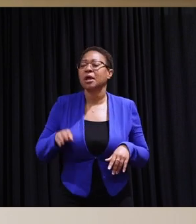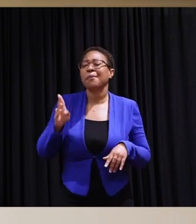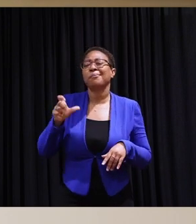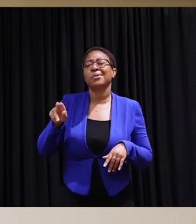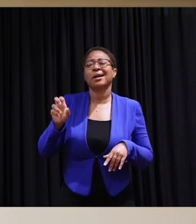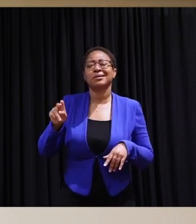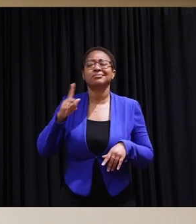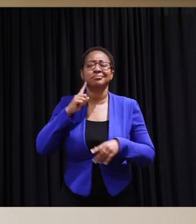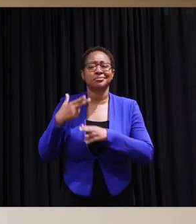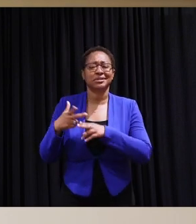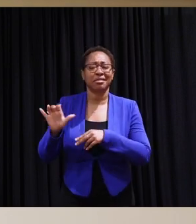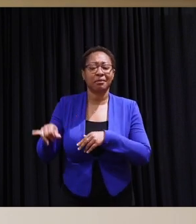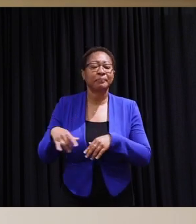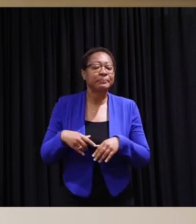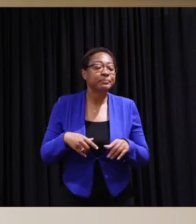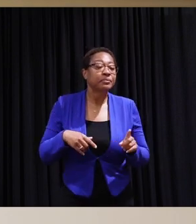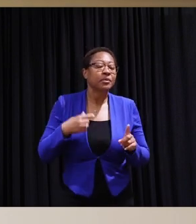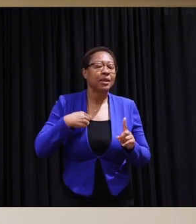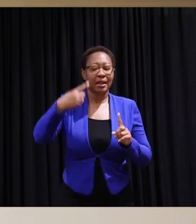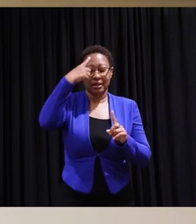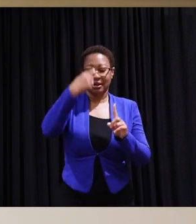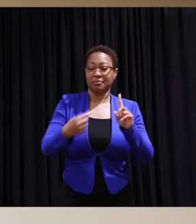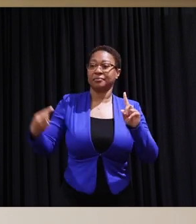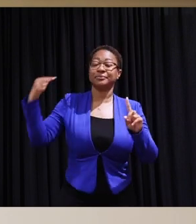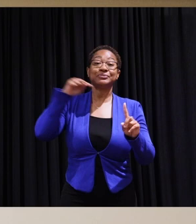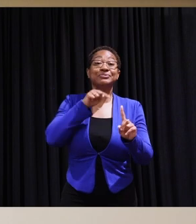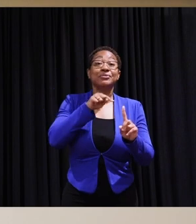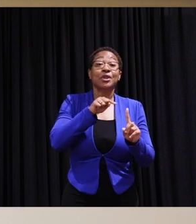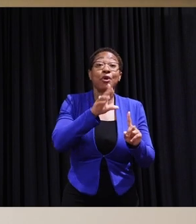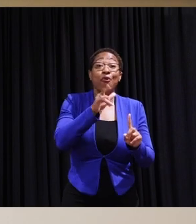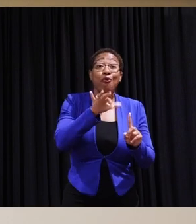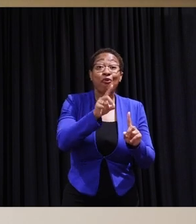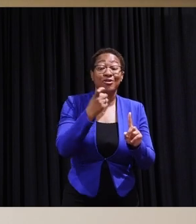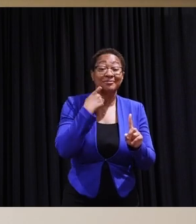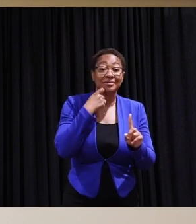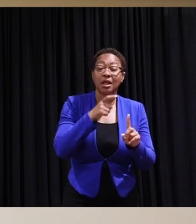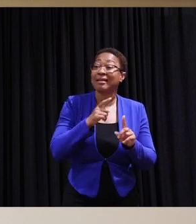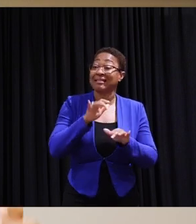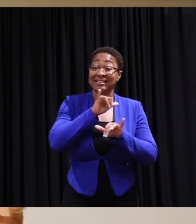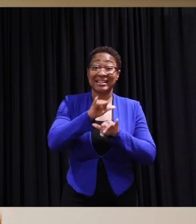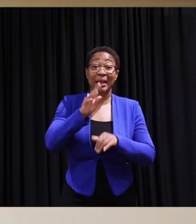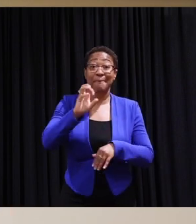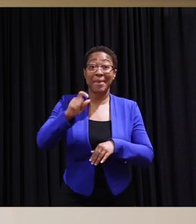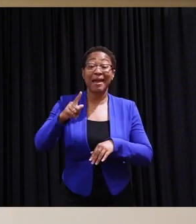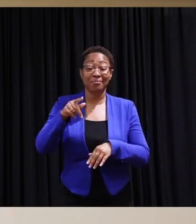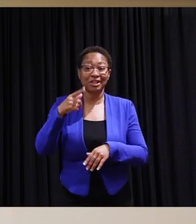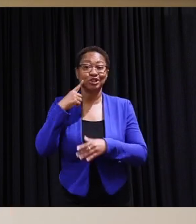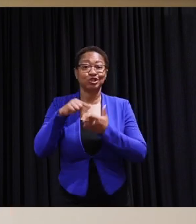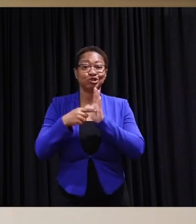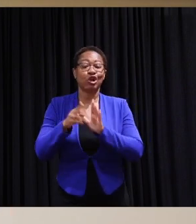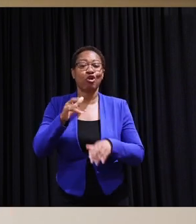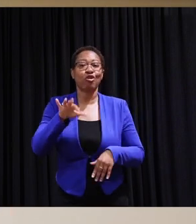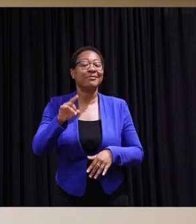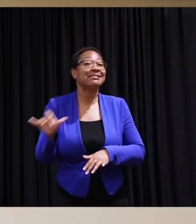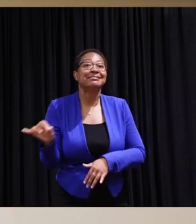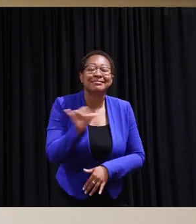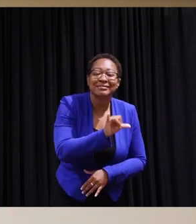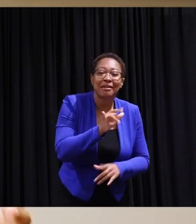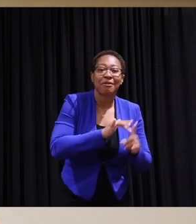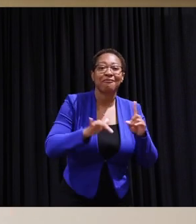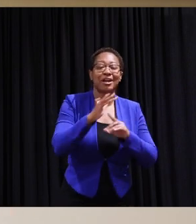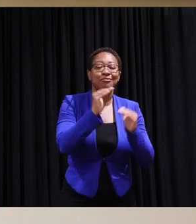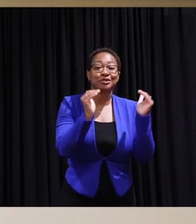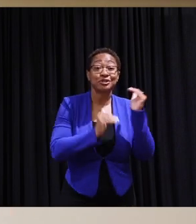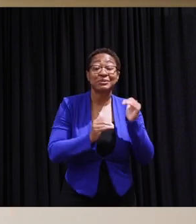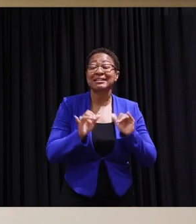mentioned, you know, what I think back to is COVID. You know, the same map that they showed during COVID is the same map that we show when we talk about environmental justice,